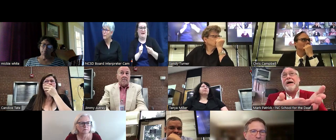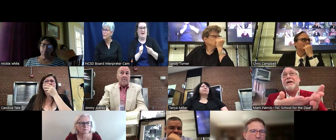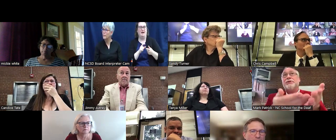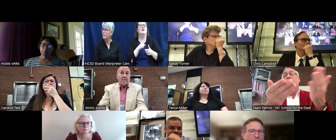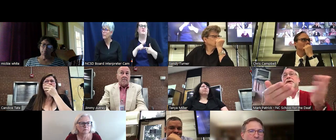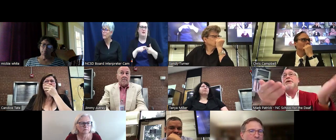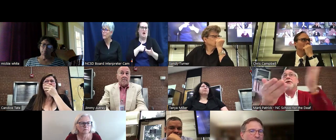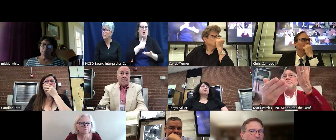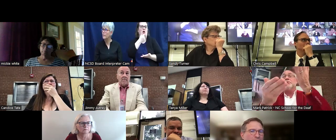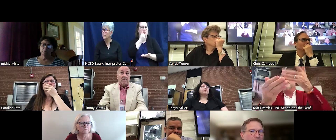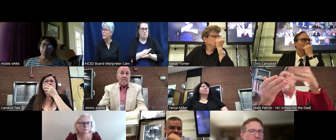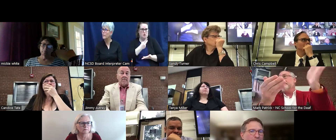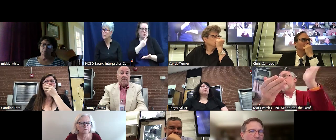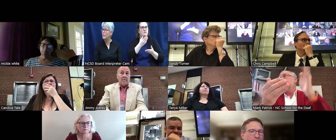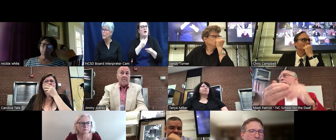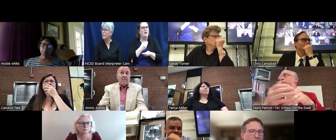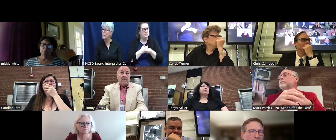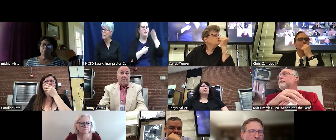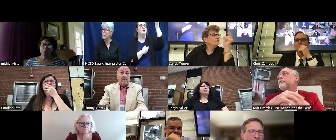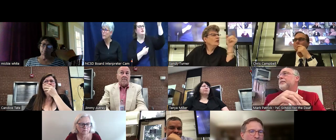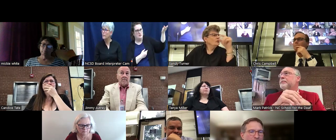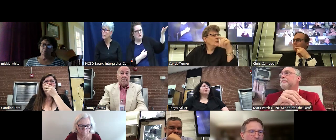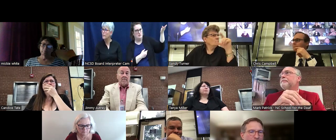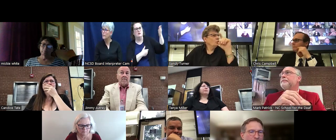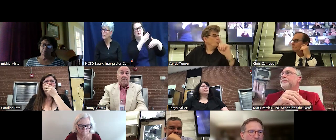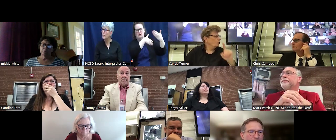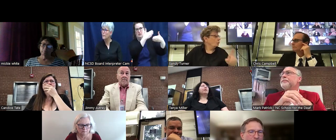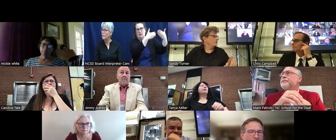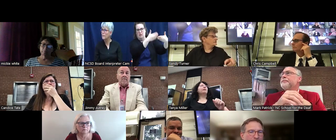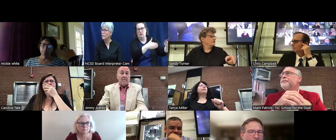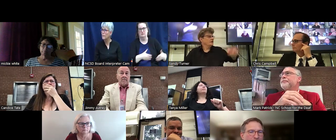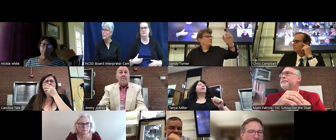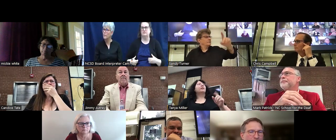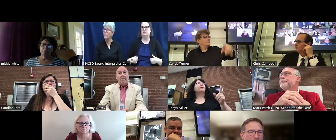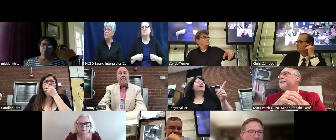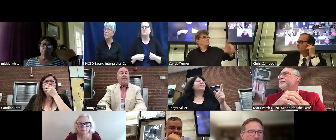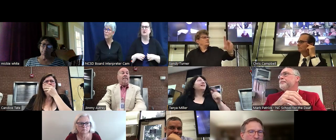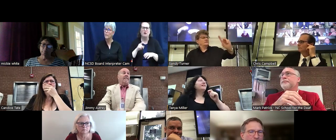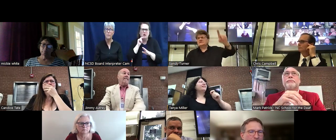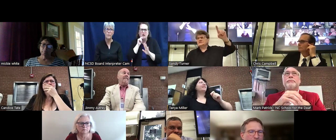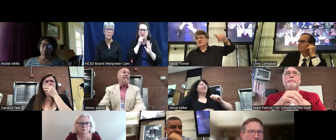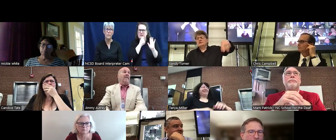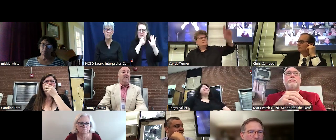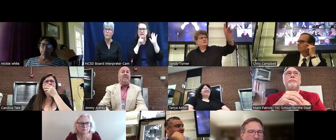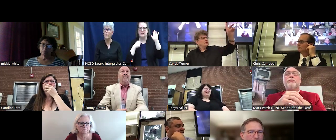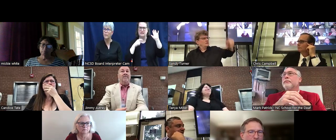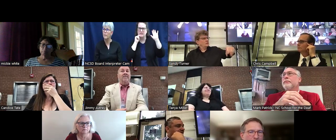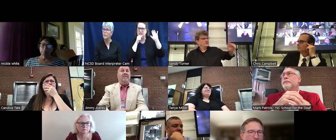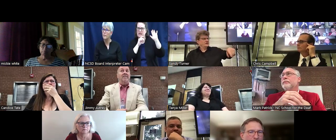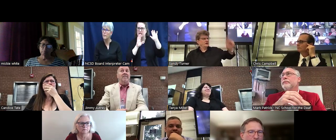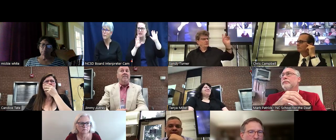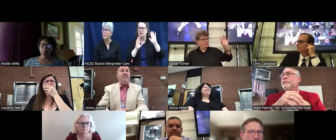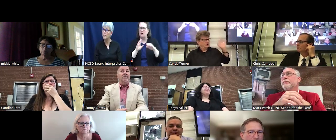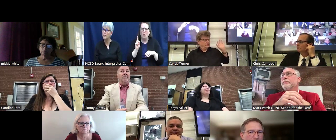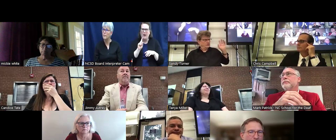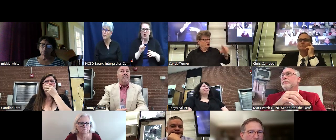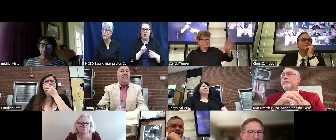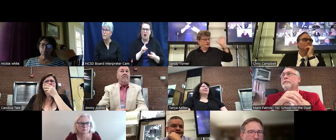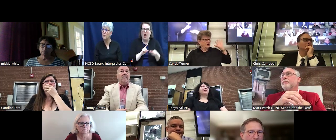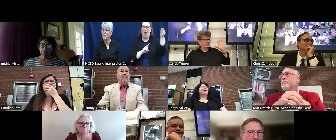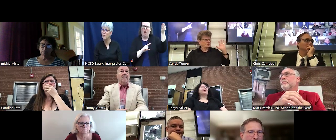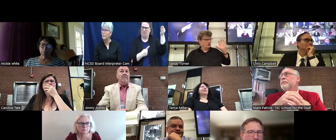the action, and it goes on up from there. Where's the up? Sam. This is Sam. Where's the up?